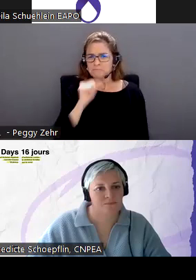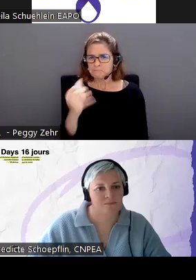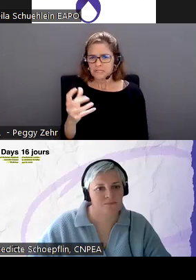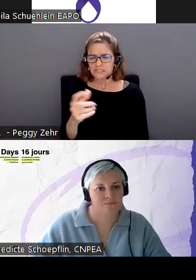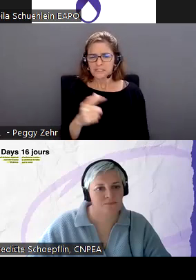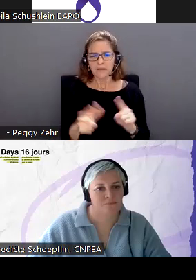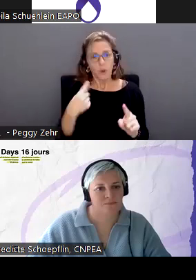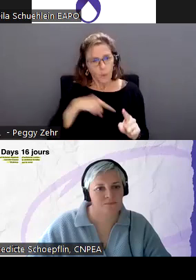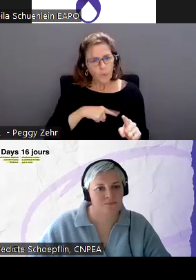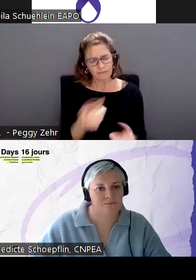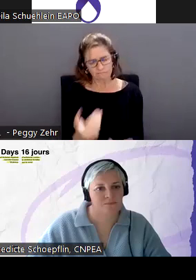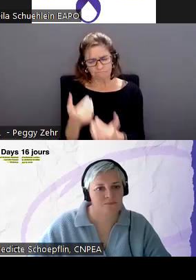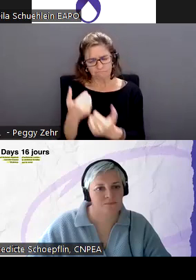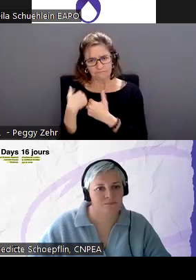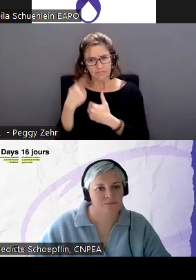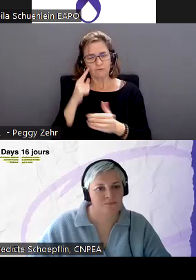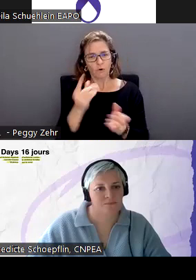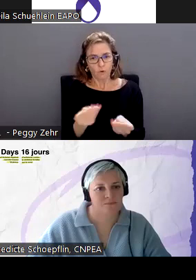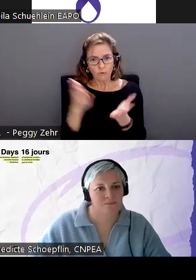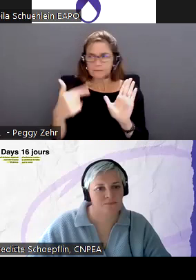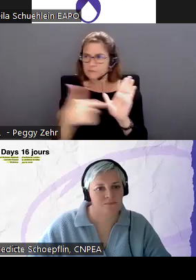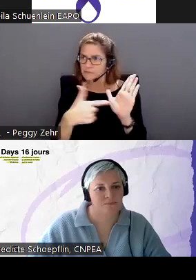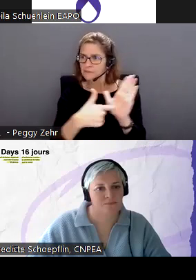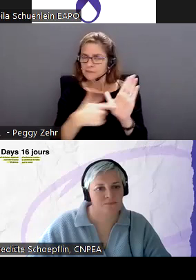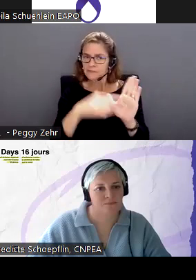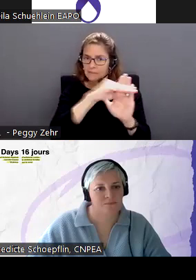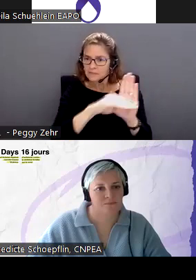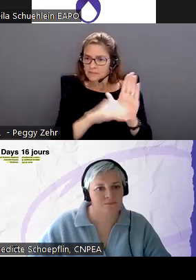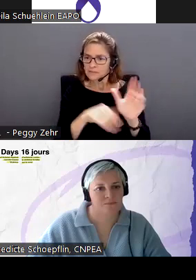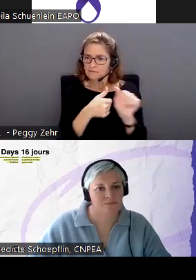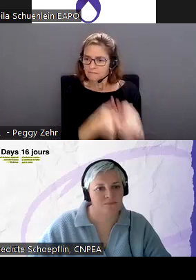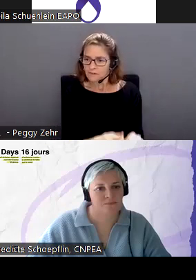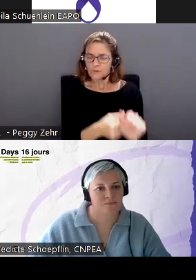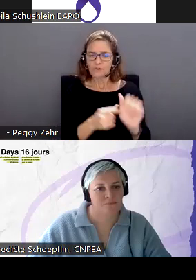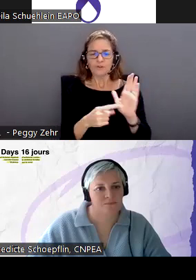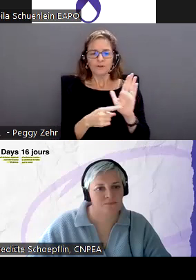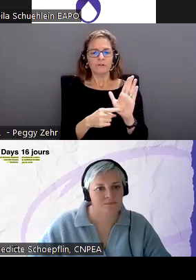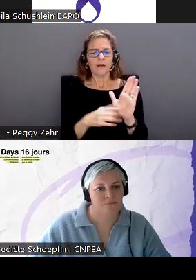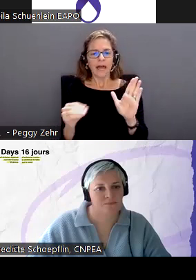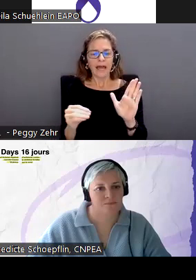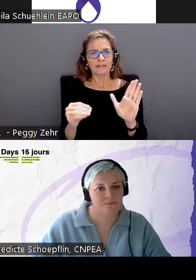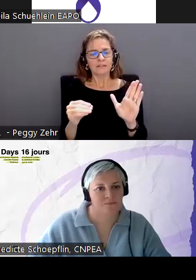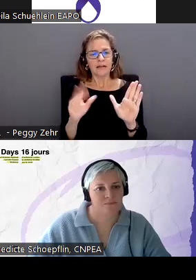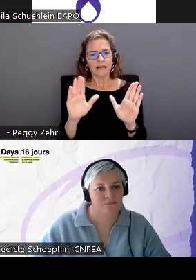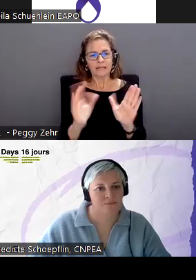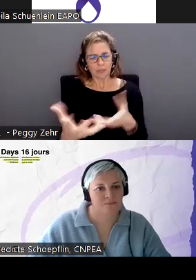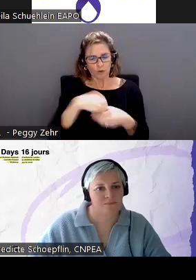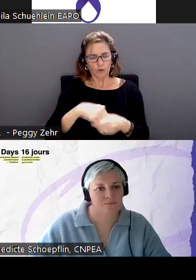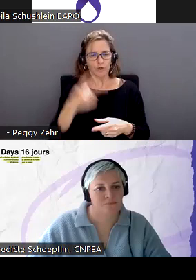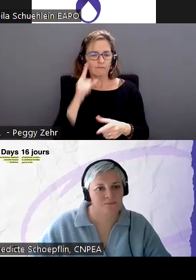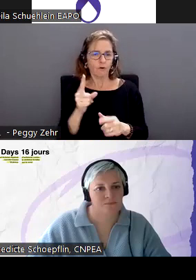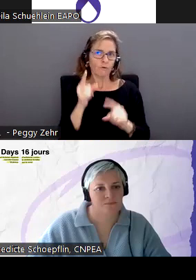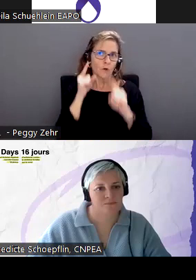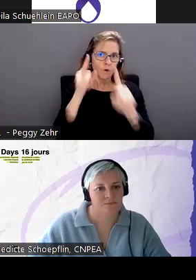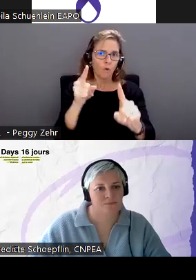and that inquest also are factored into our thinking about how to move forward. All of these things